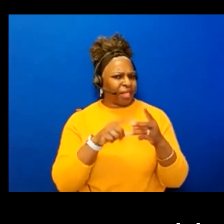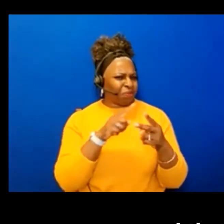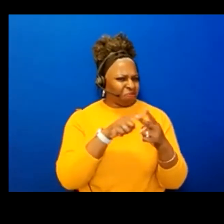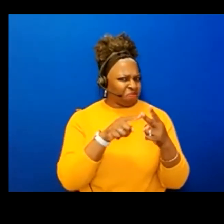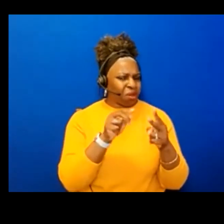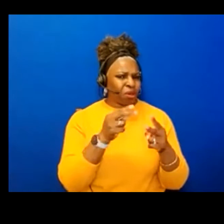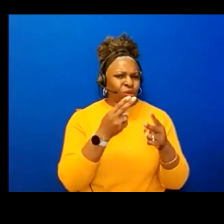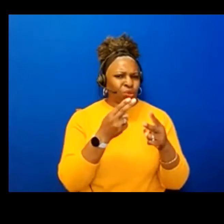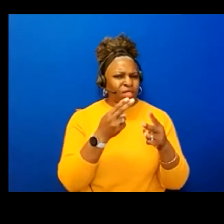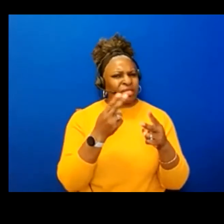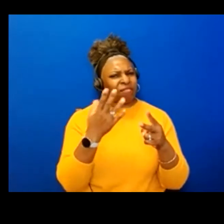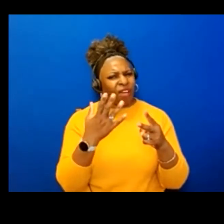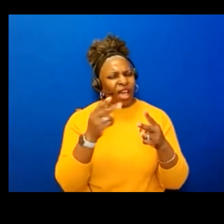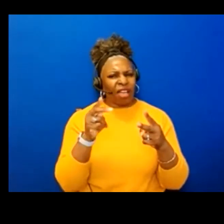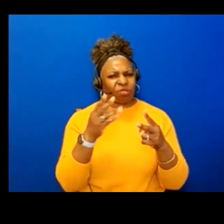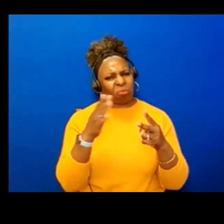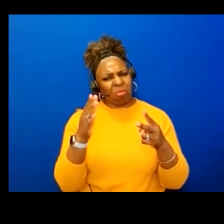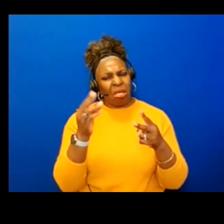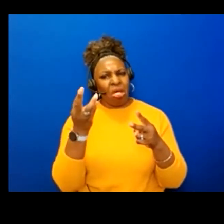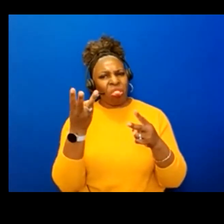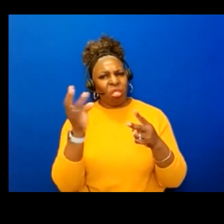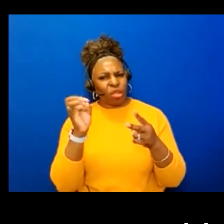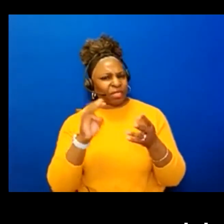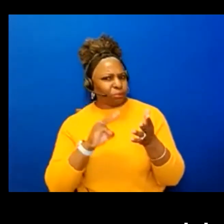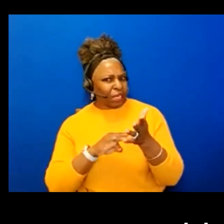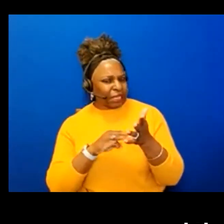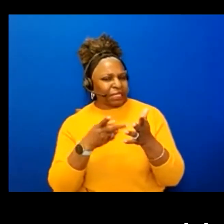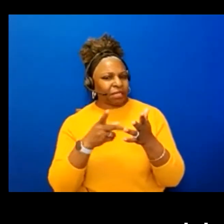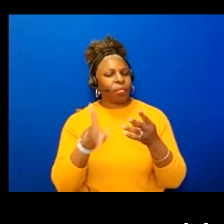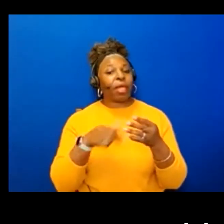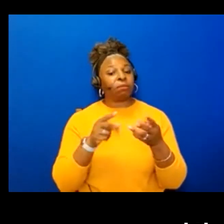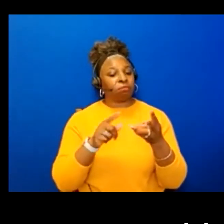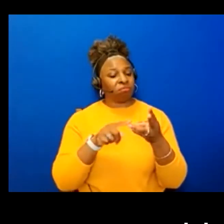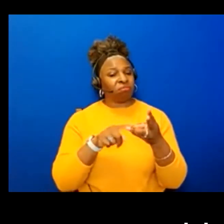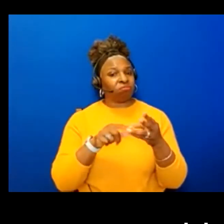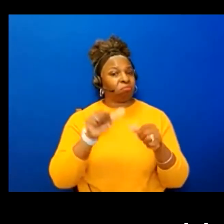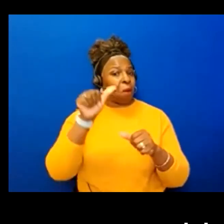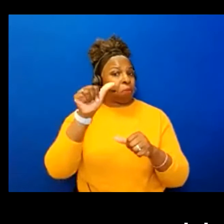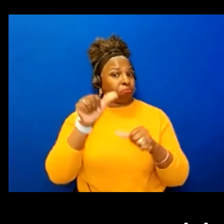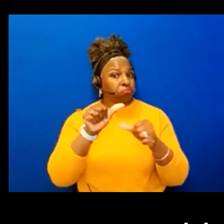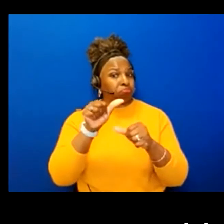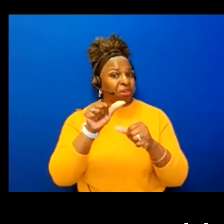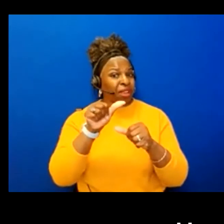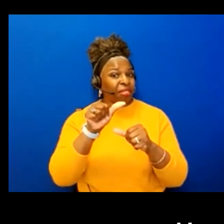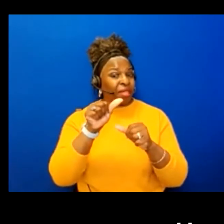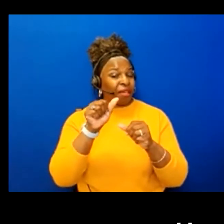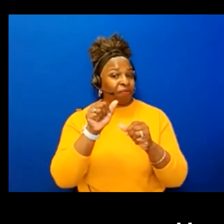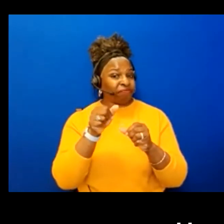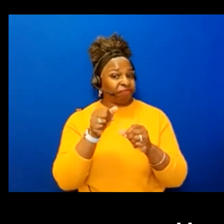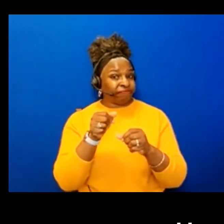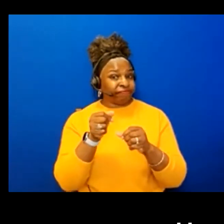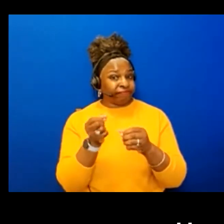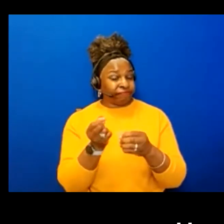minutes. Then we're going to show you a short film. And then we're going to talk to the manager and lead